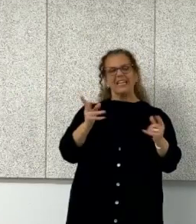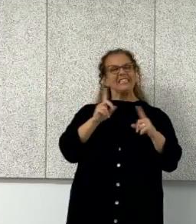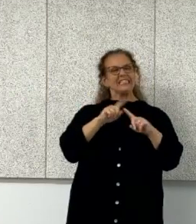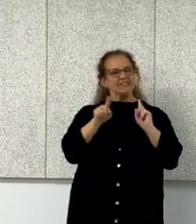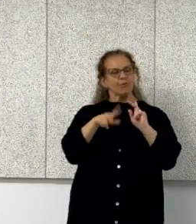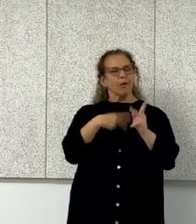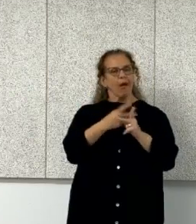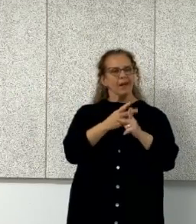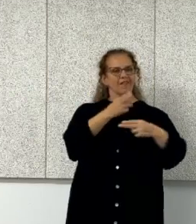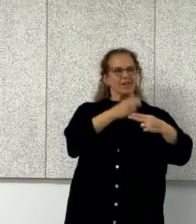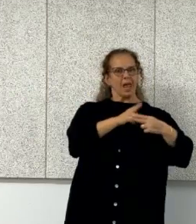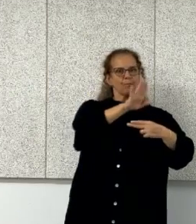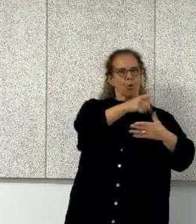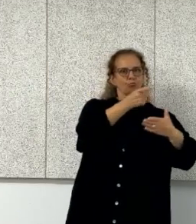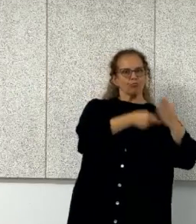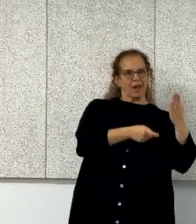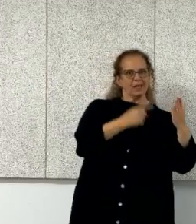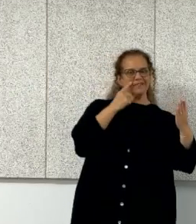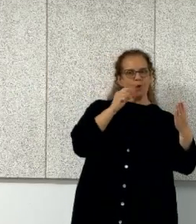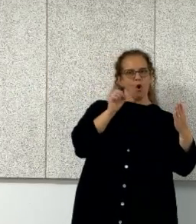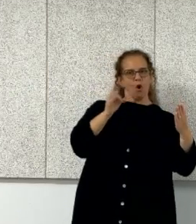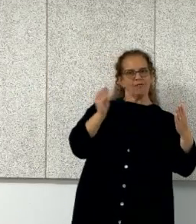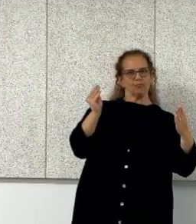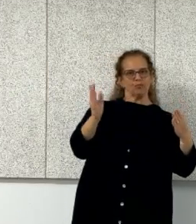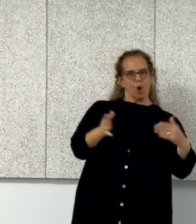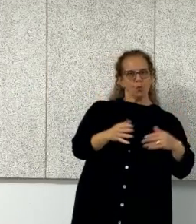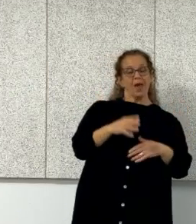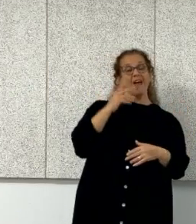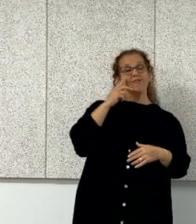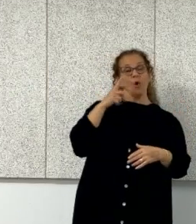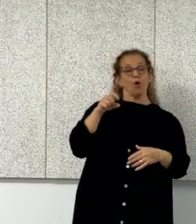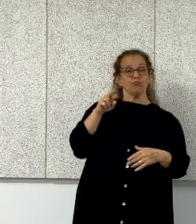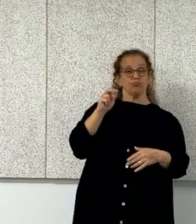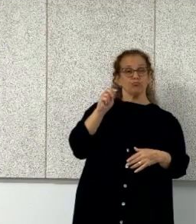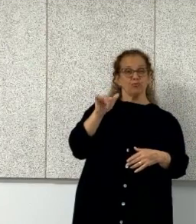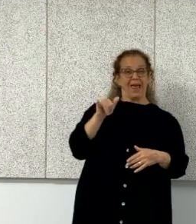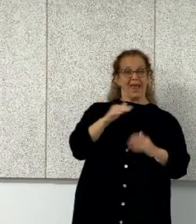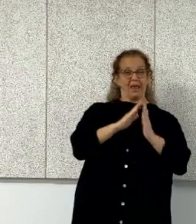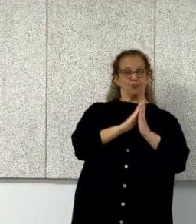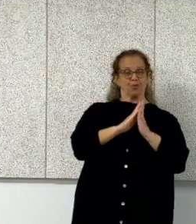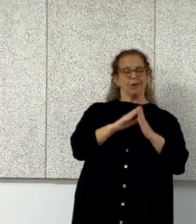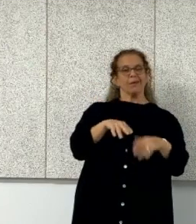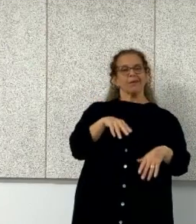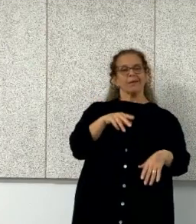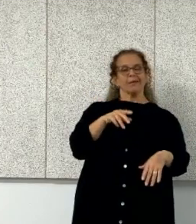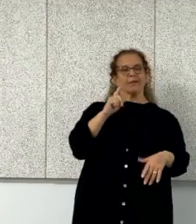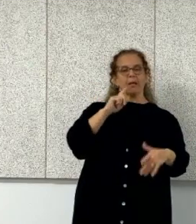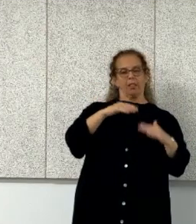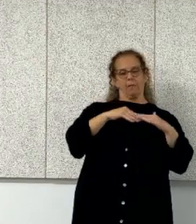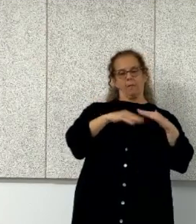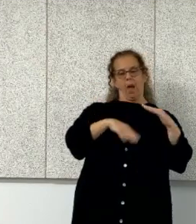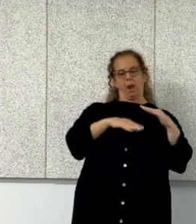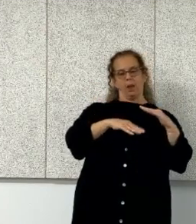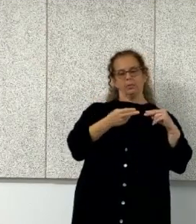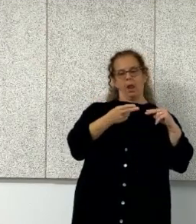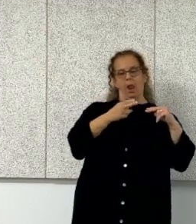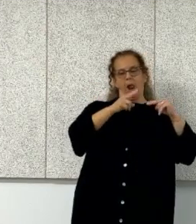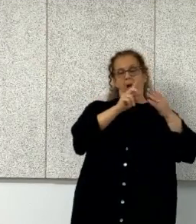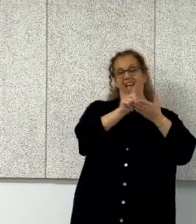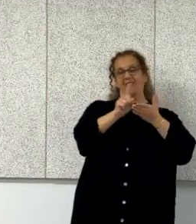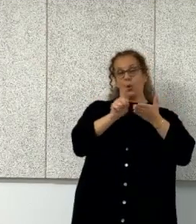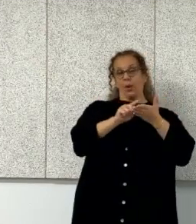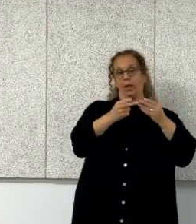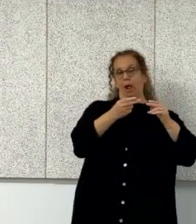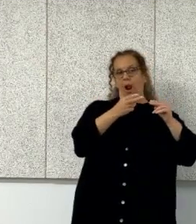this season for our off-Broadway shows for Prey specifically, where the bottom limit would go up $10 every week as